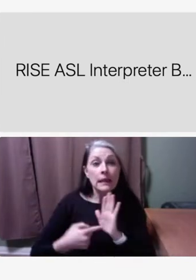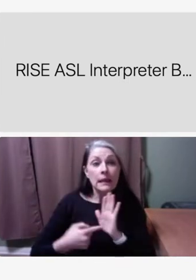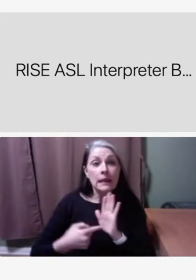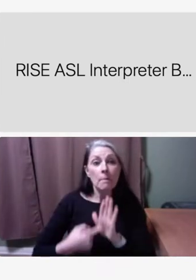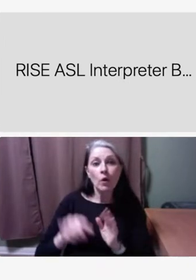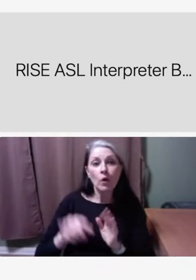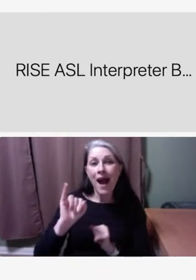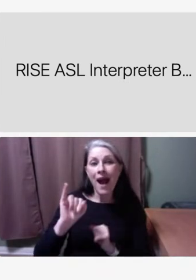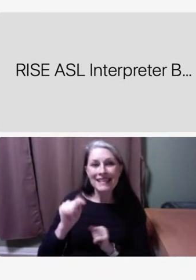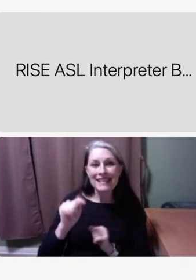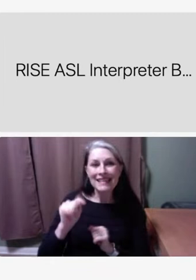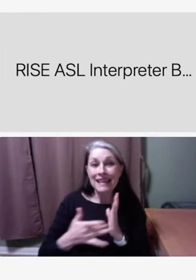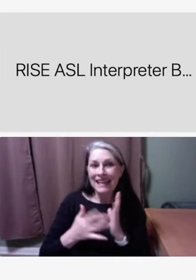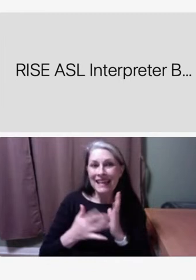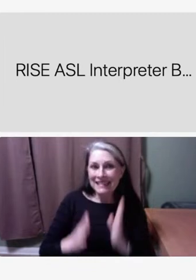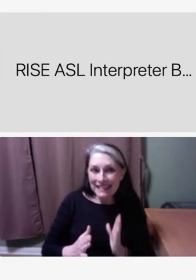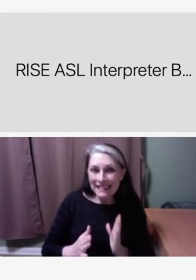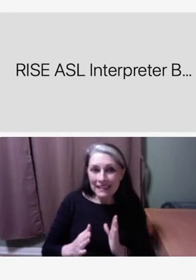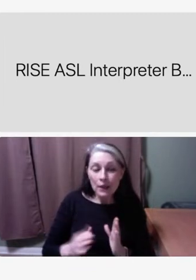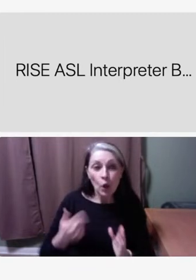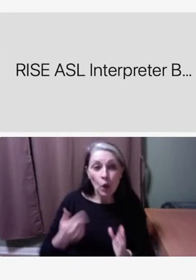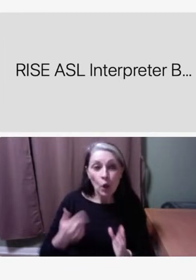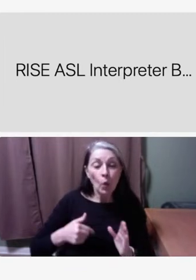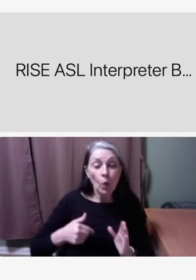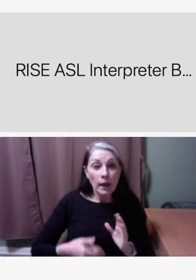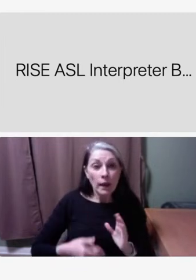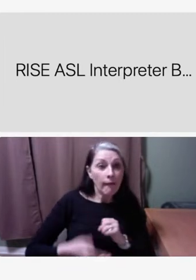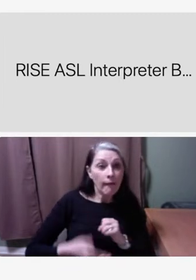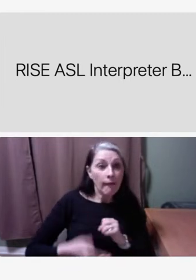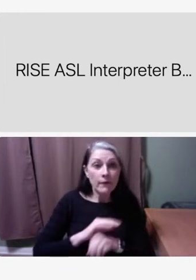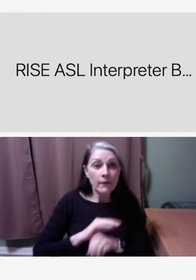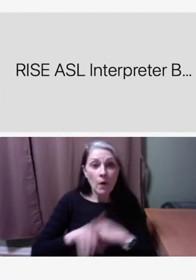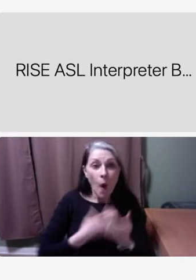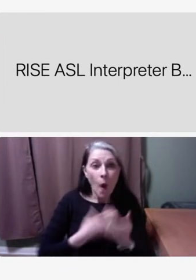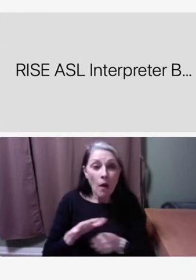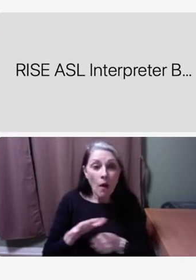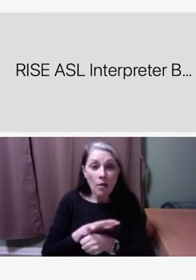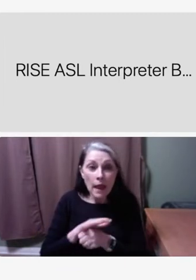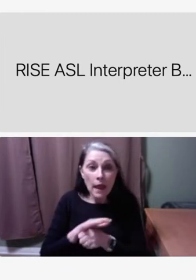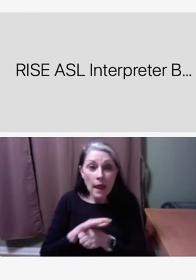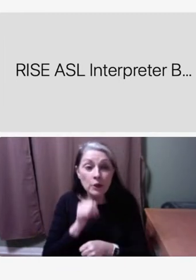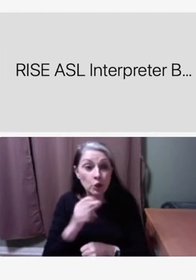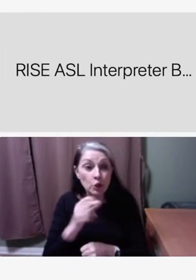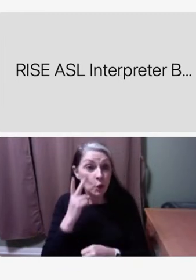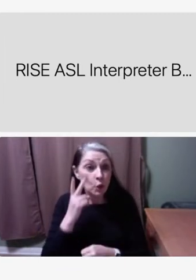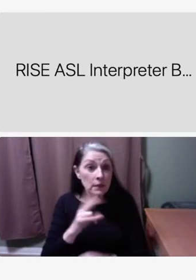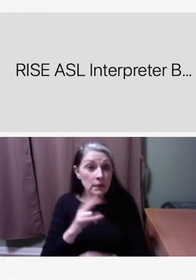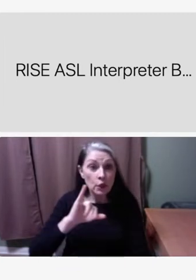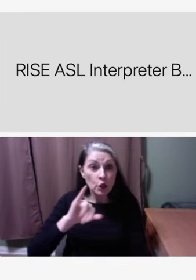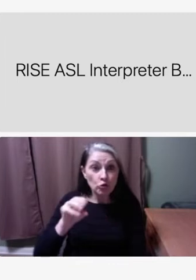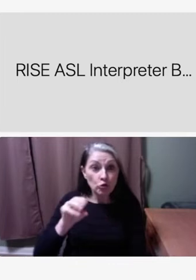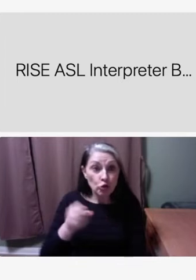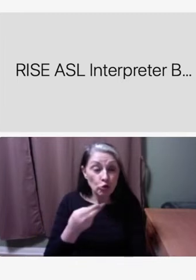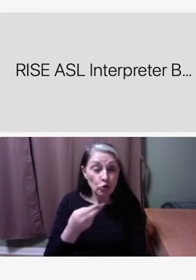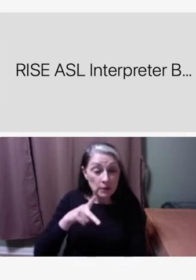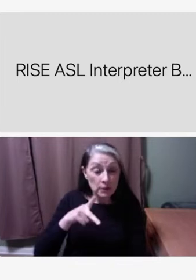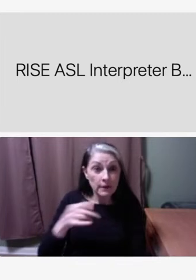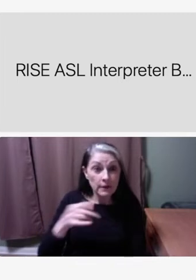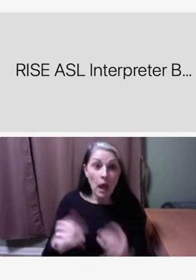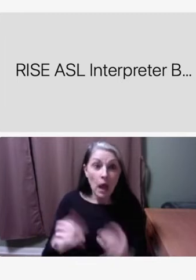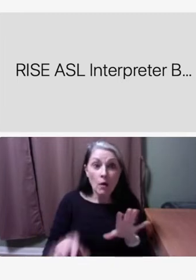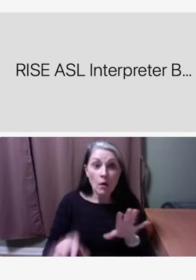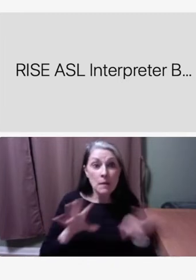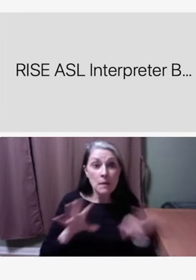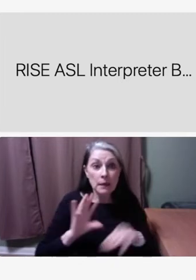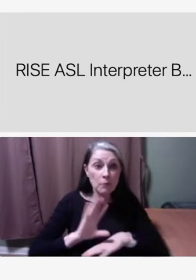cover all areas. So now they don't see Joseph as the guy who picks up the Chromebooks. Now he's like the cool, tear apart